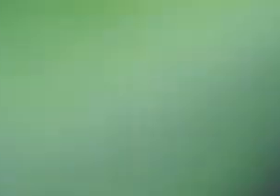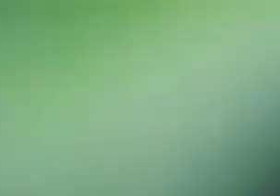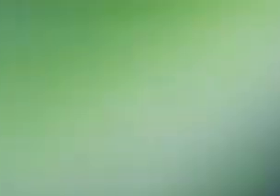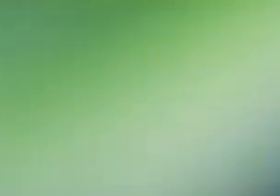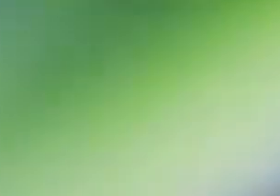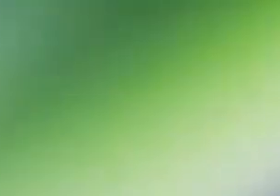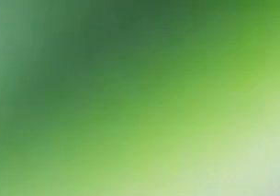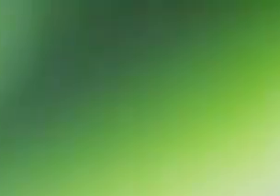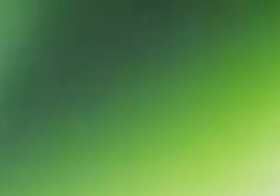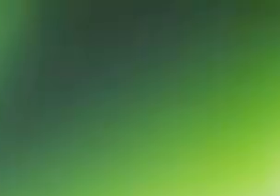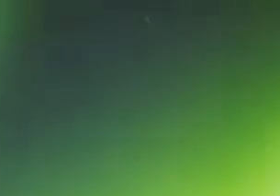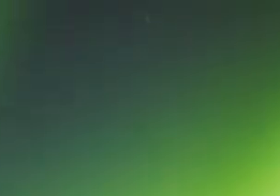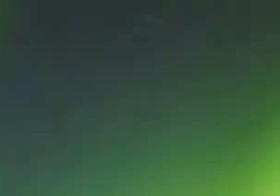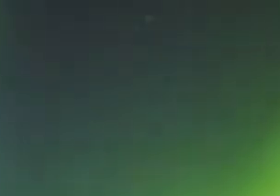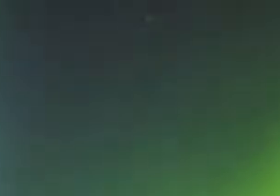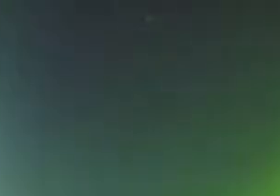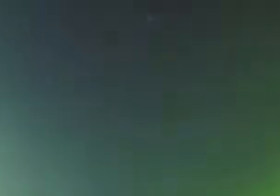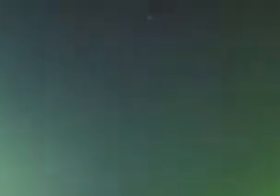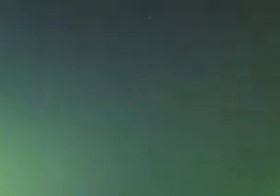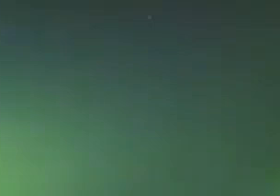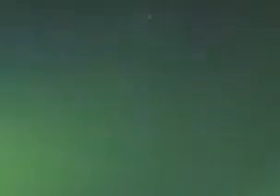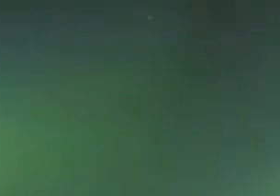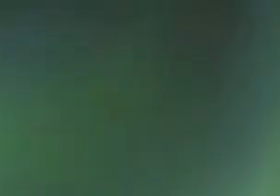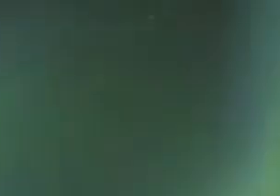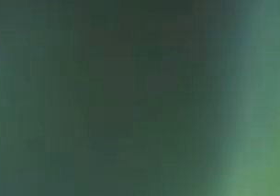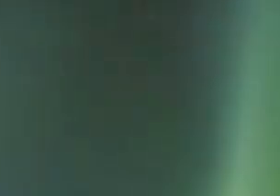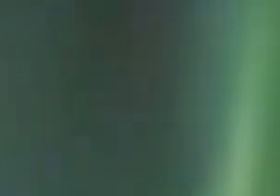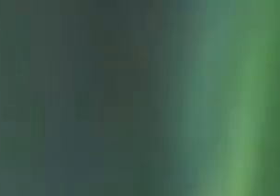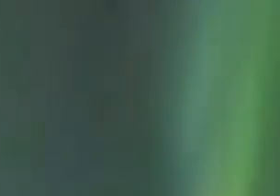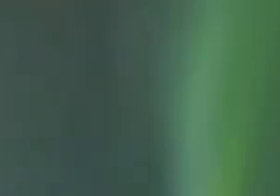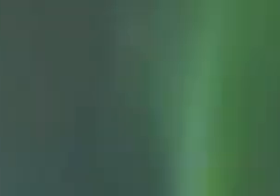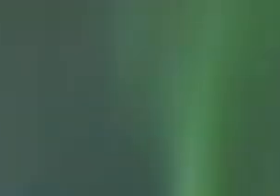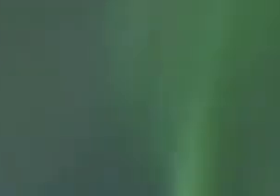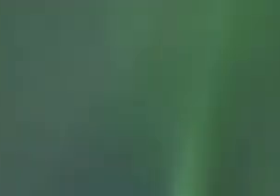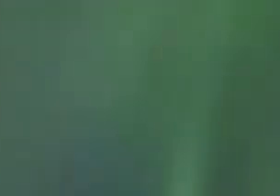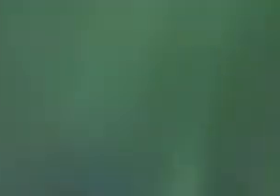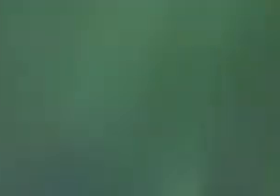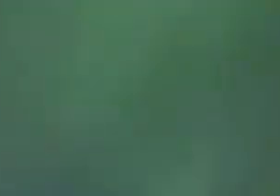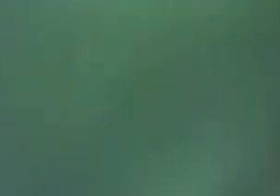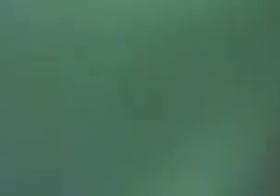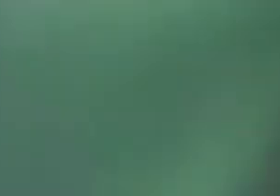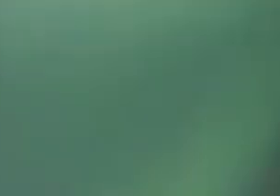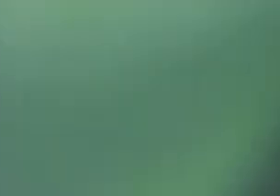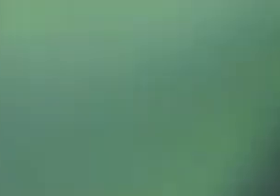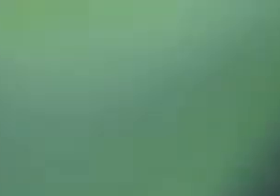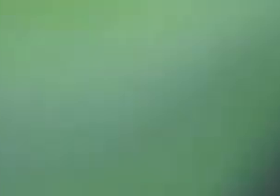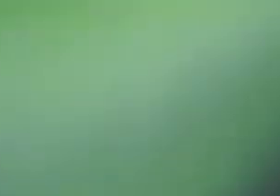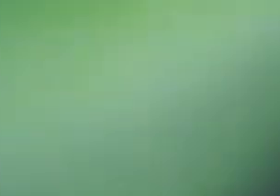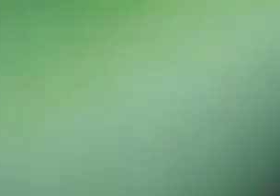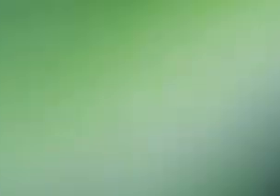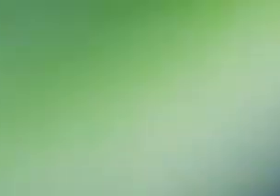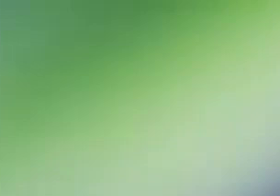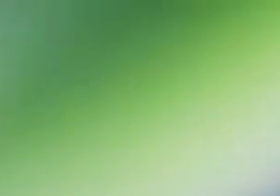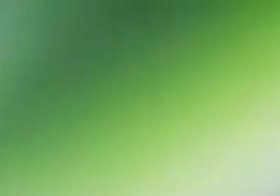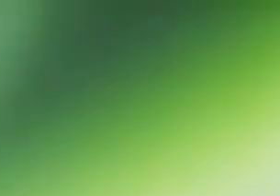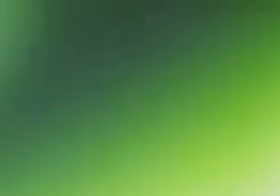And what can, I guess in some cases, this is a question for families who can't access Arizona